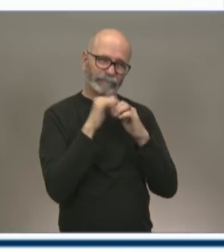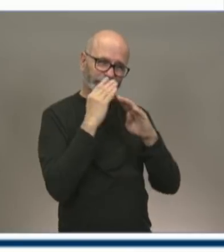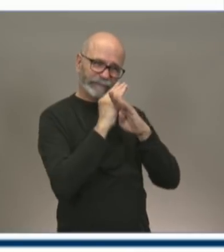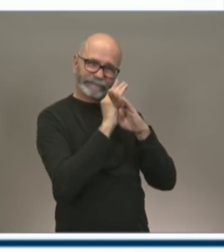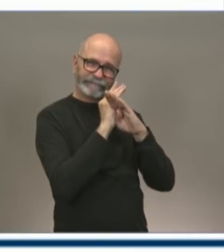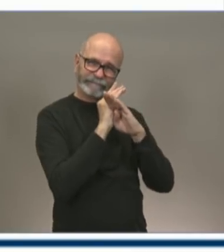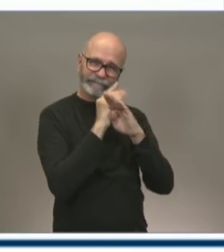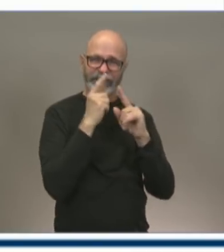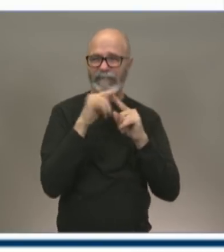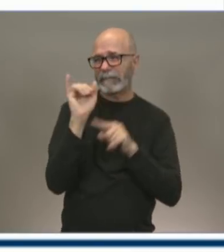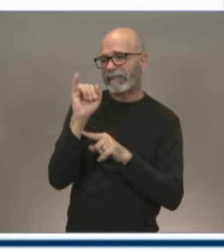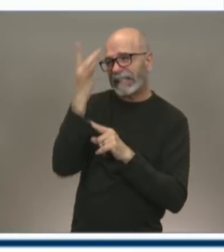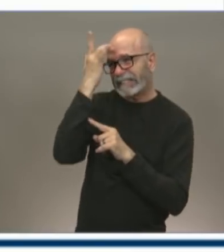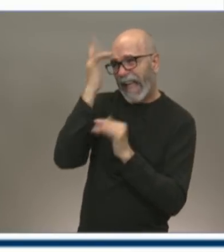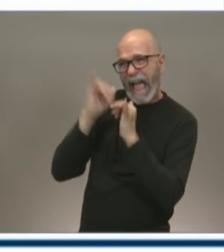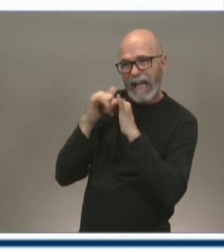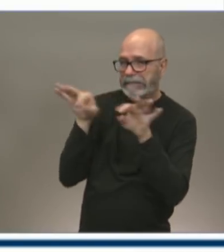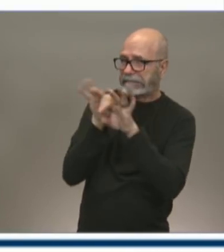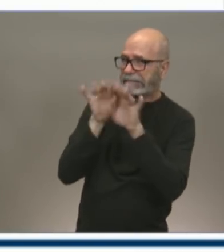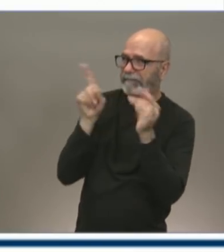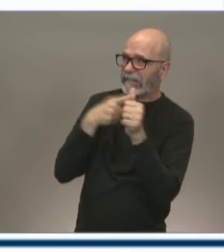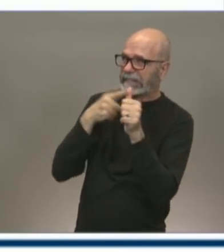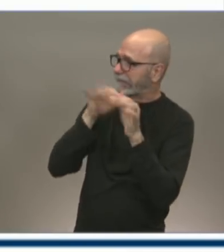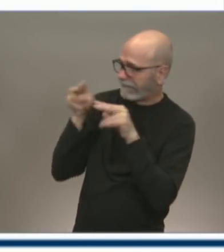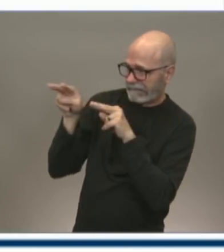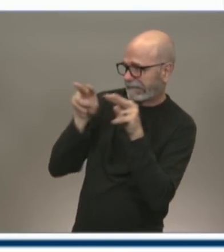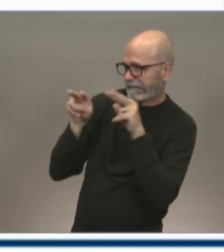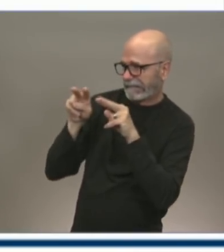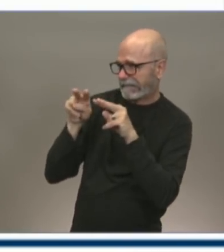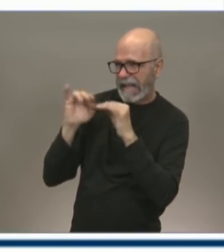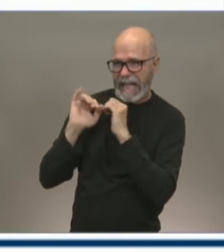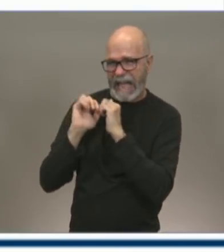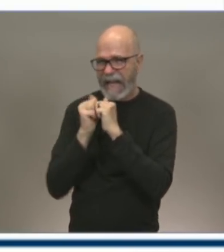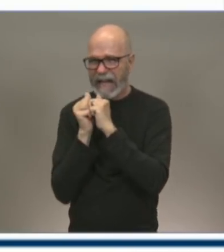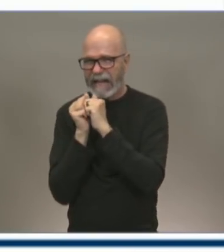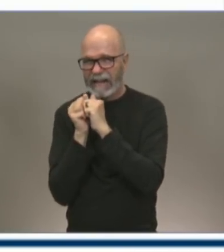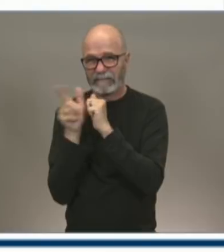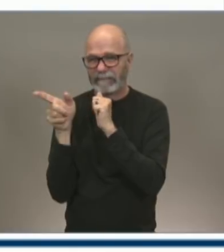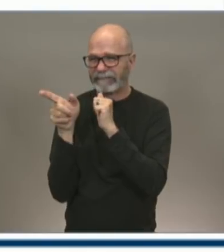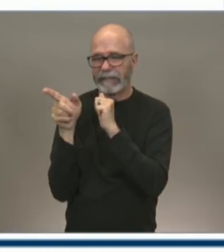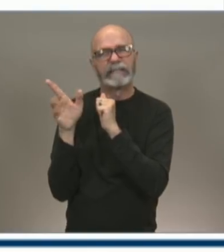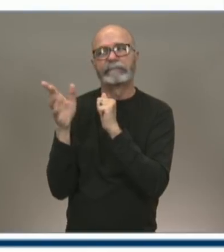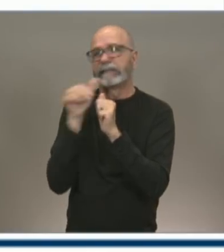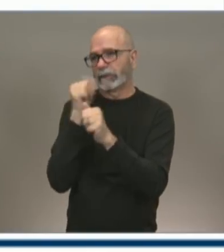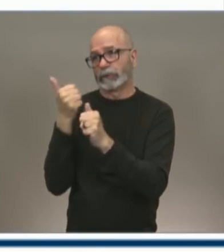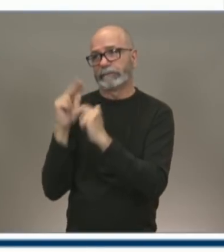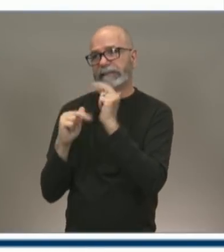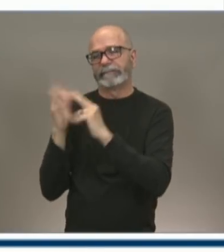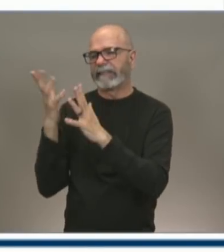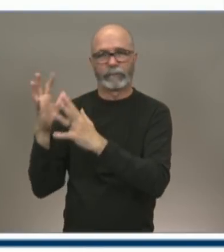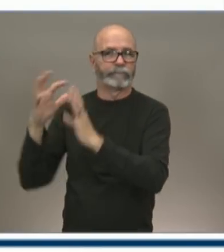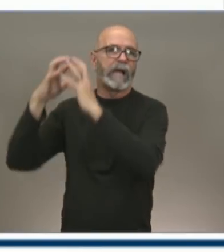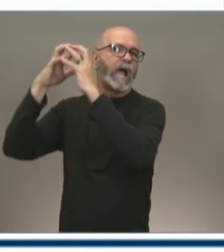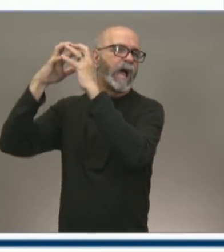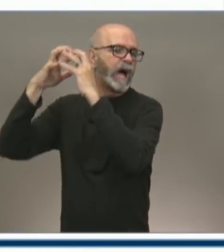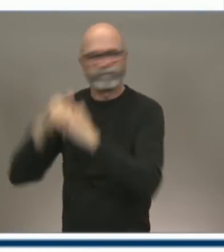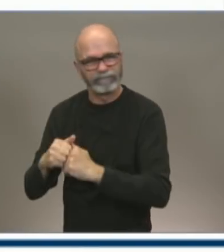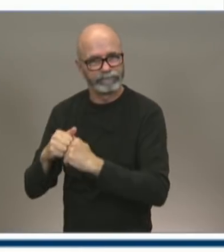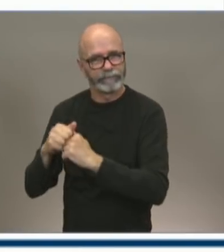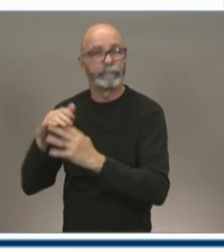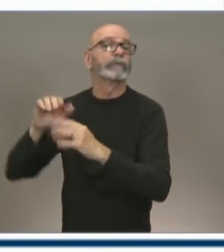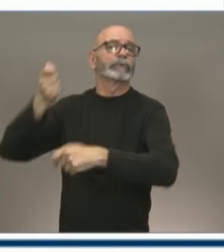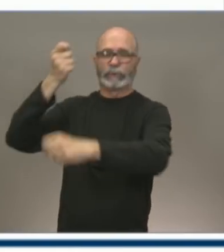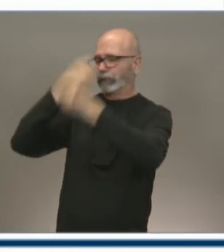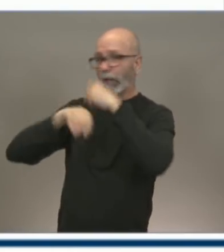will require, in some cases, either complete replacements or major renovations to meet the current standard today.